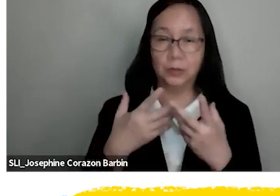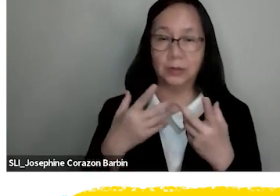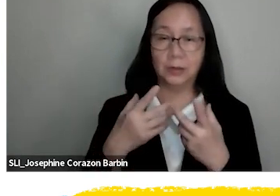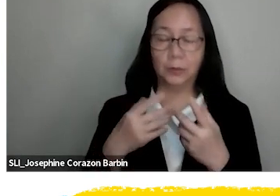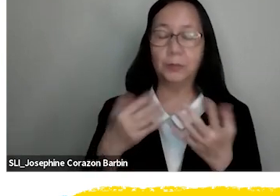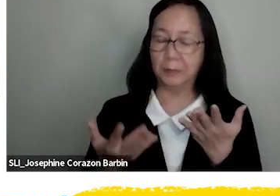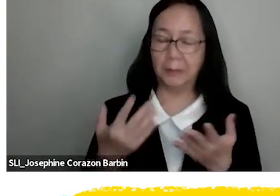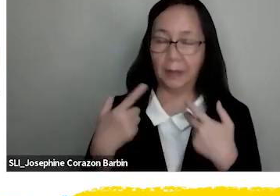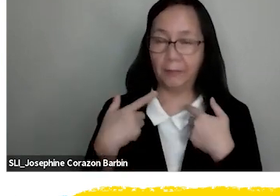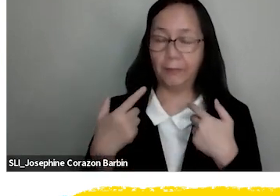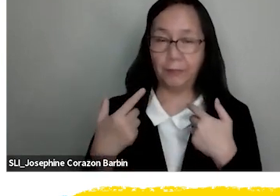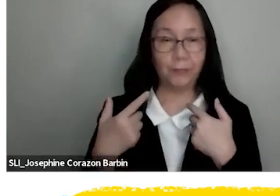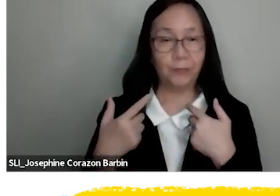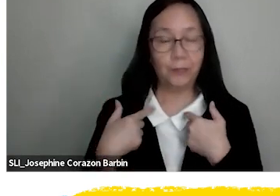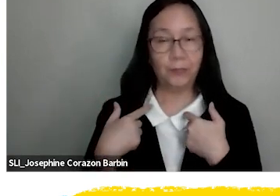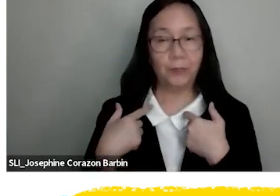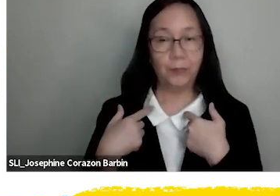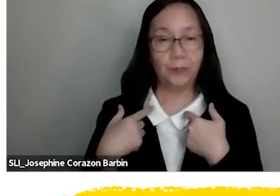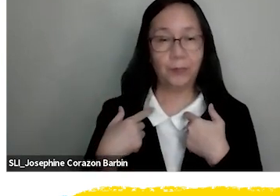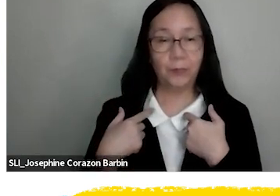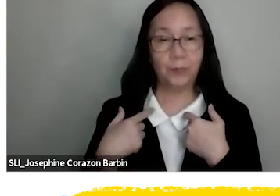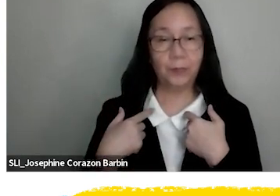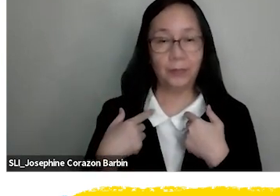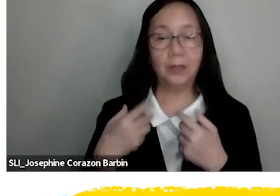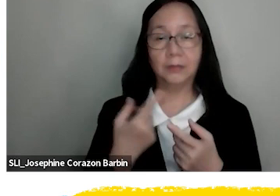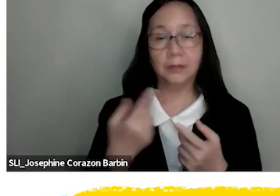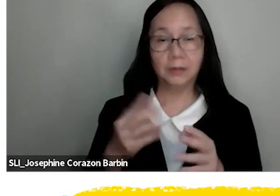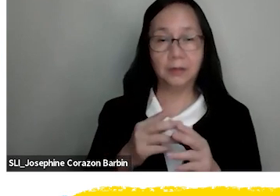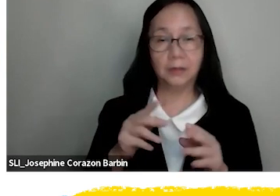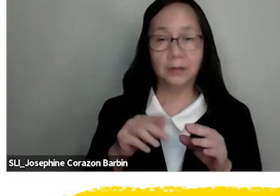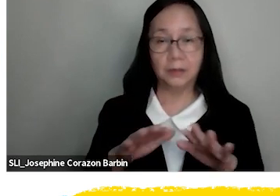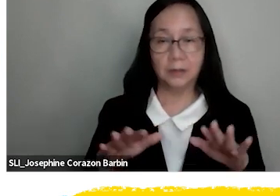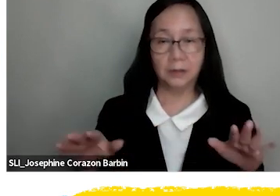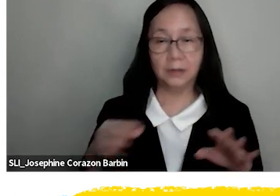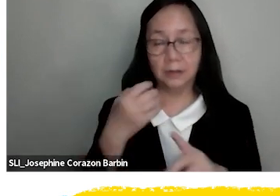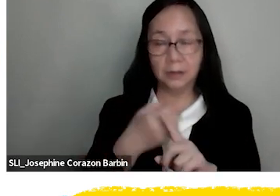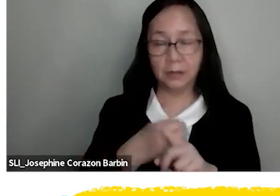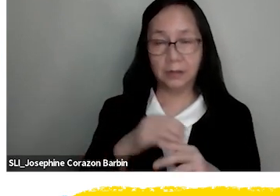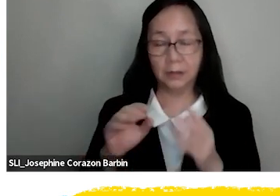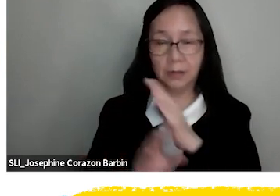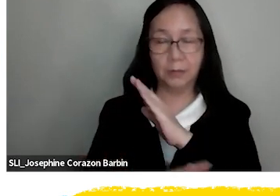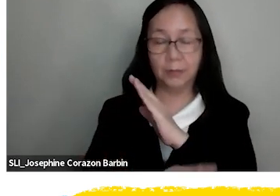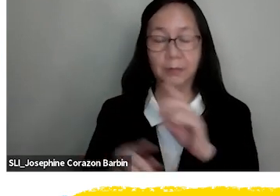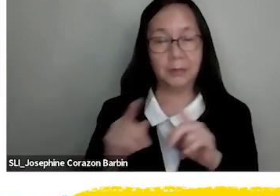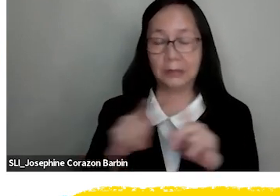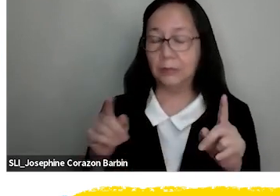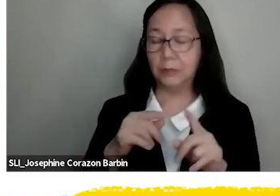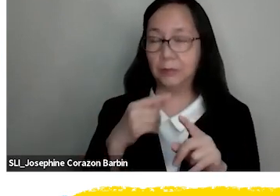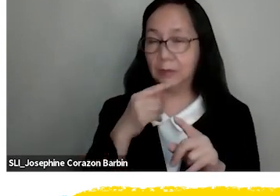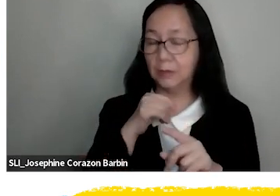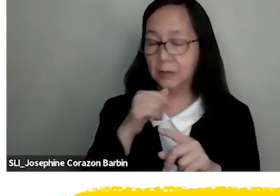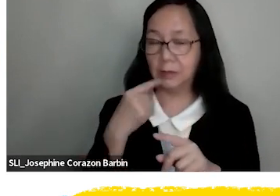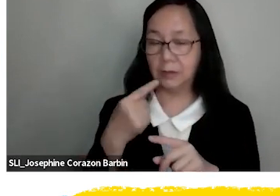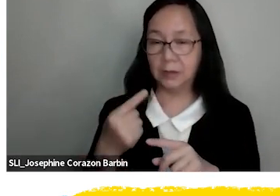have consult with children in each country, but we cannot say that we have consulted the